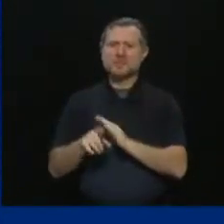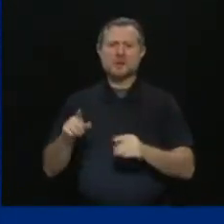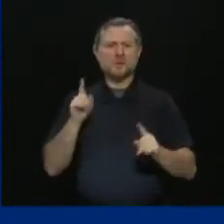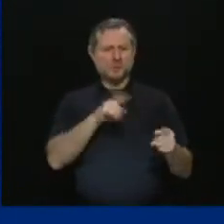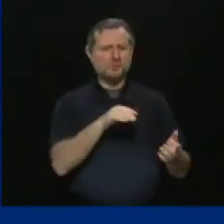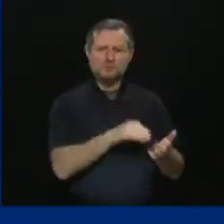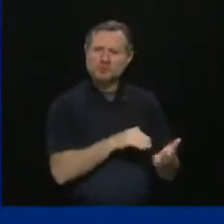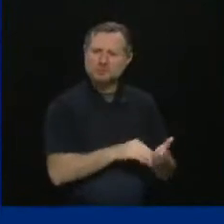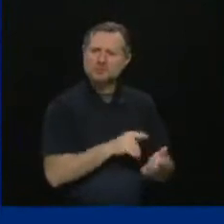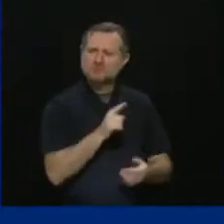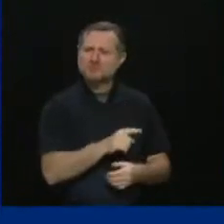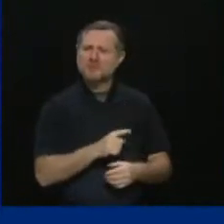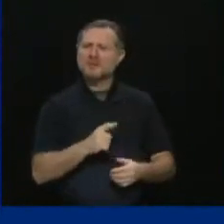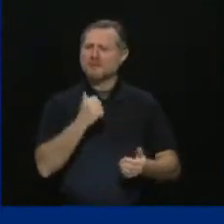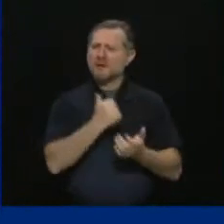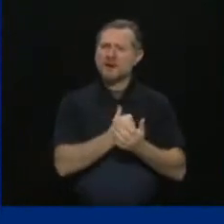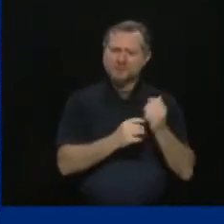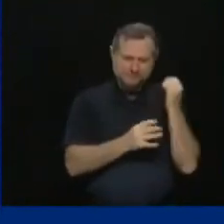to heal him,